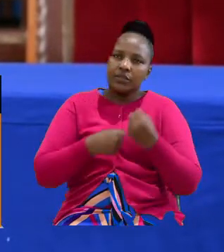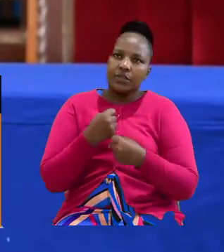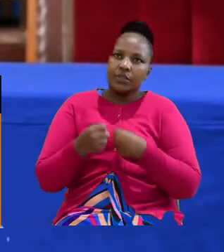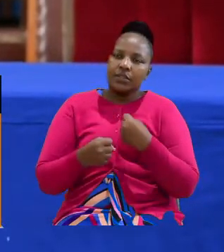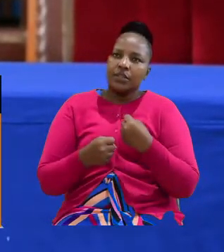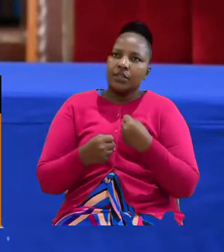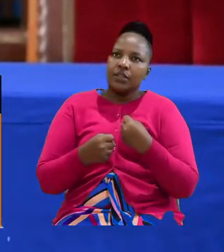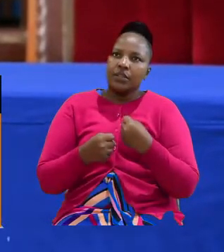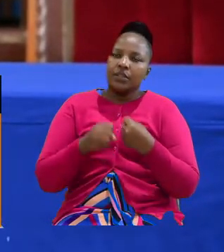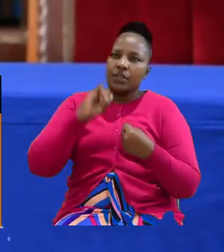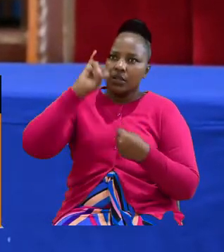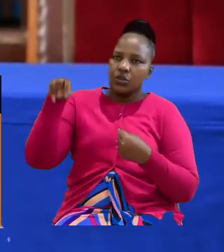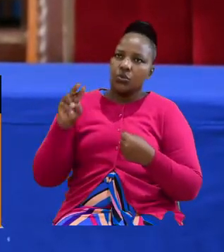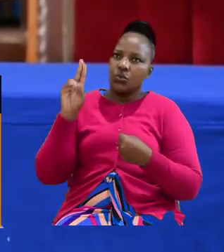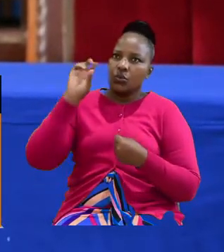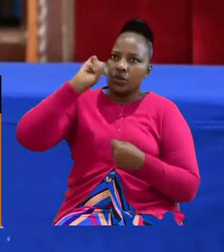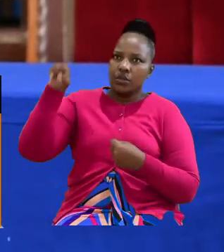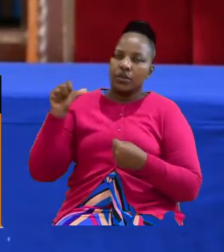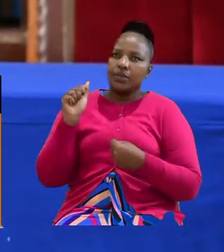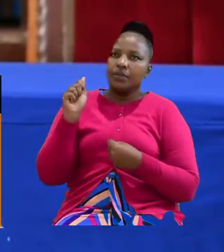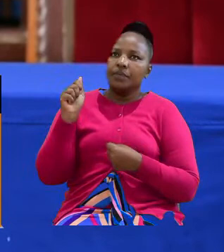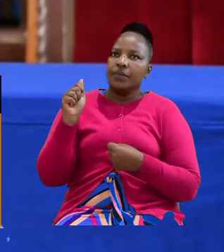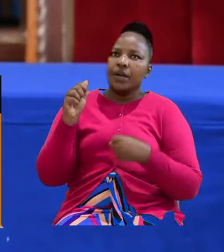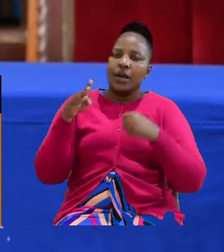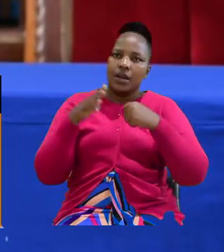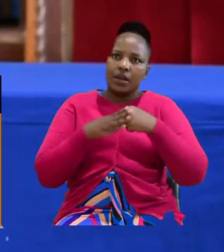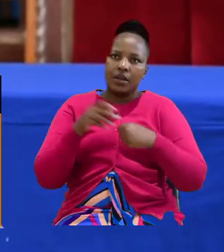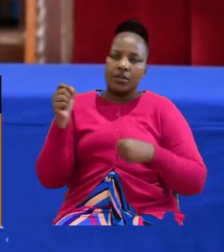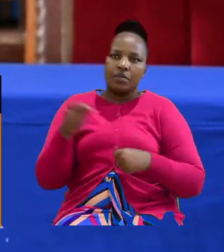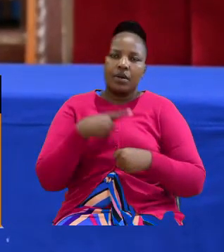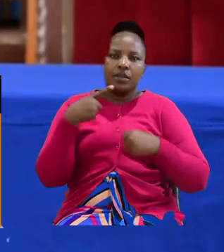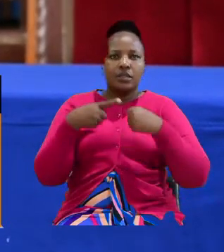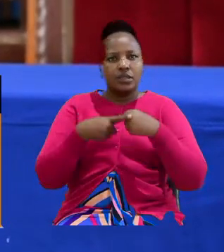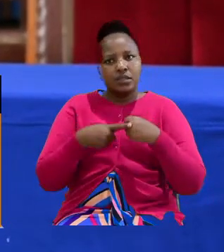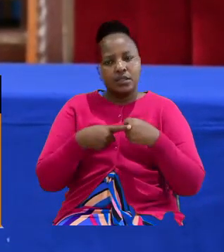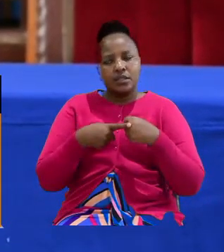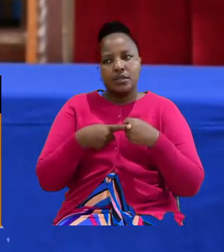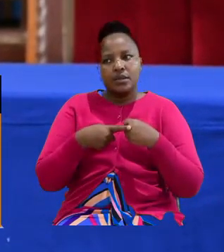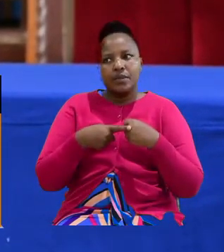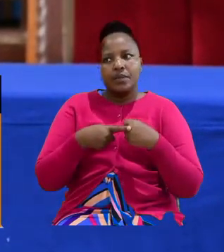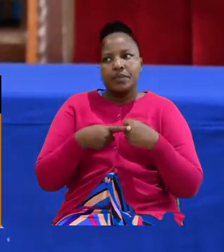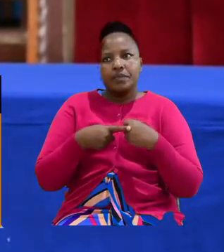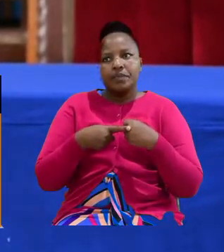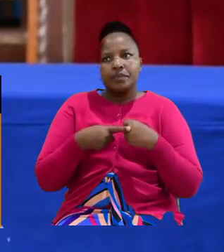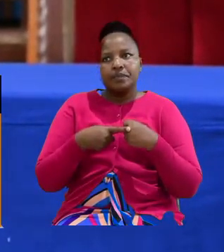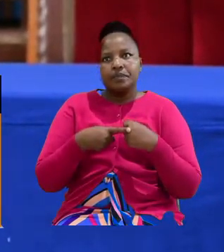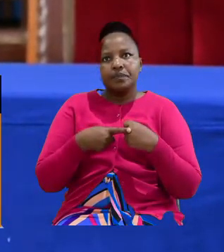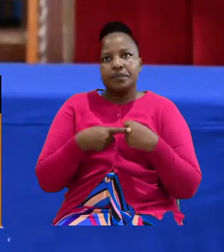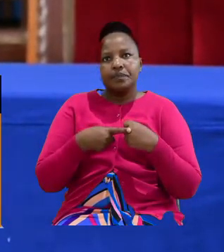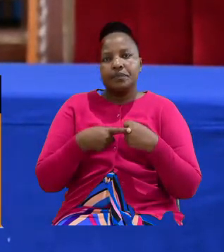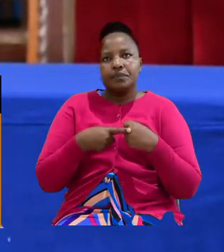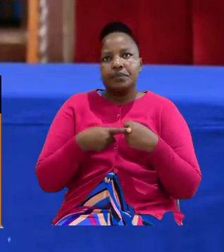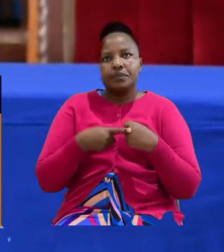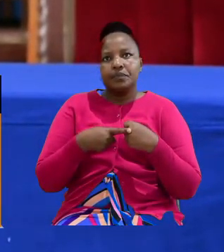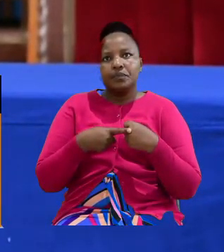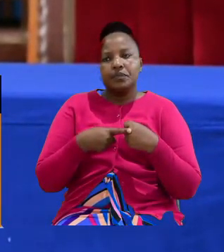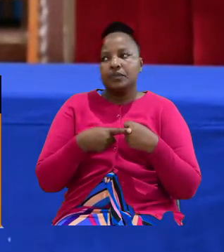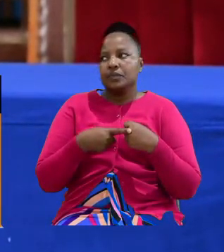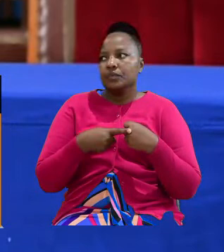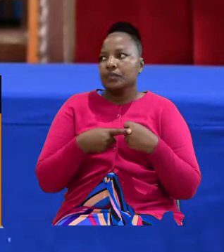be in Juja Farm on the 9th of June. So it is not far away. That is the other Friday. So